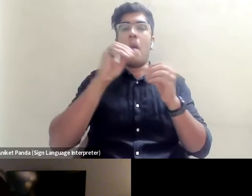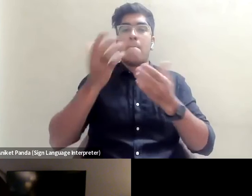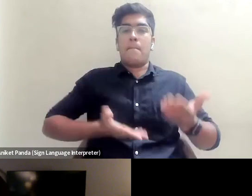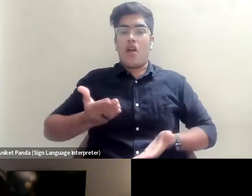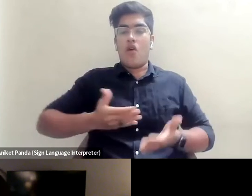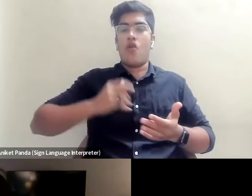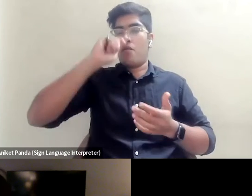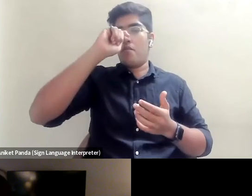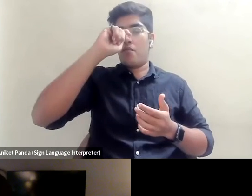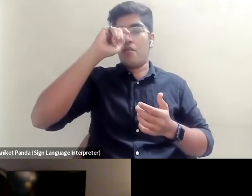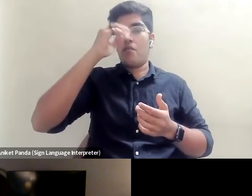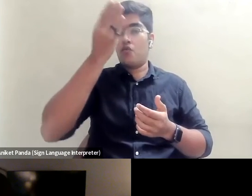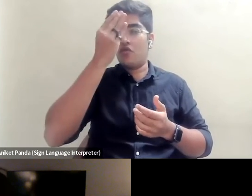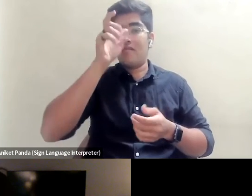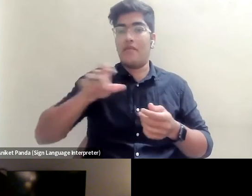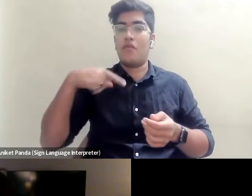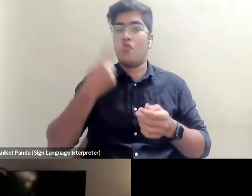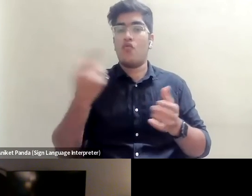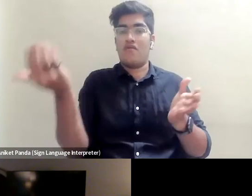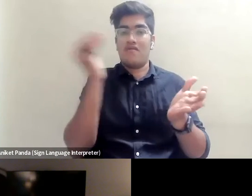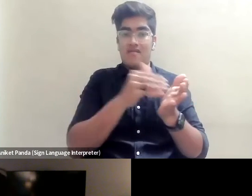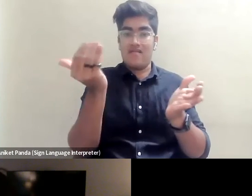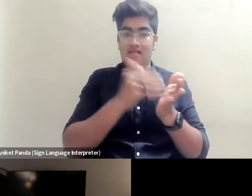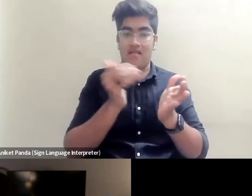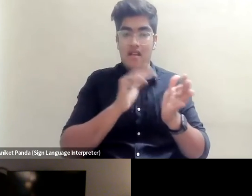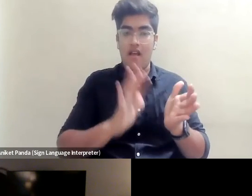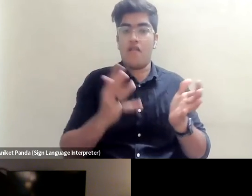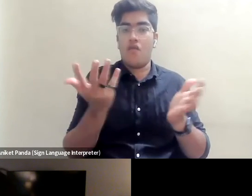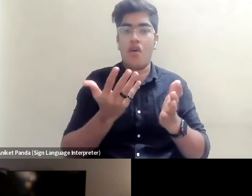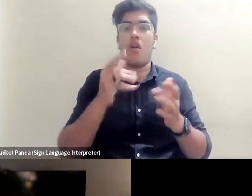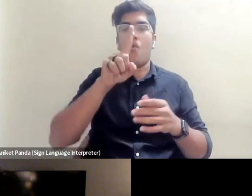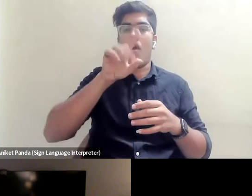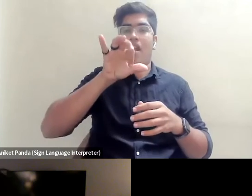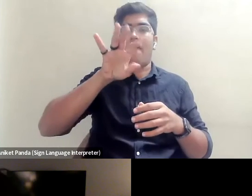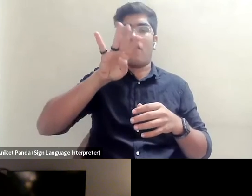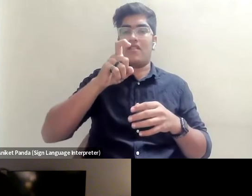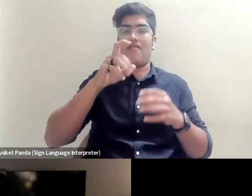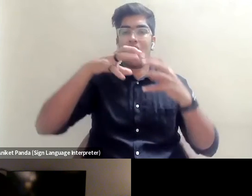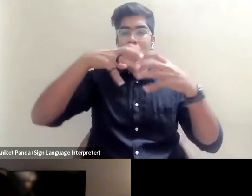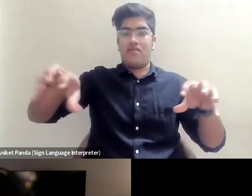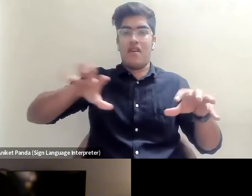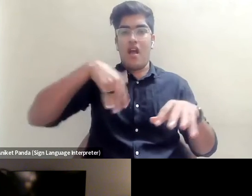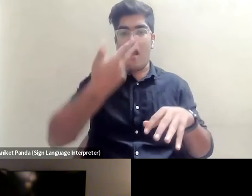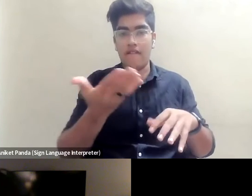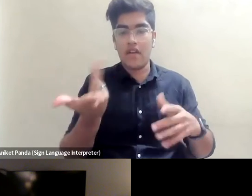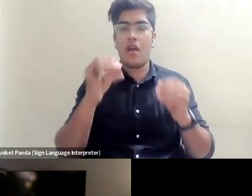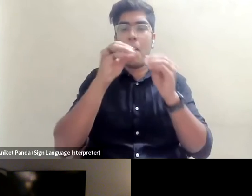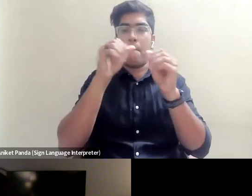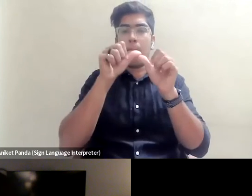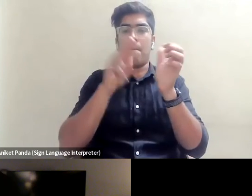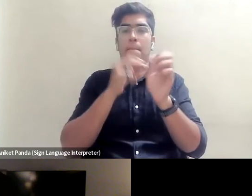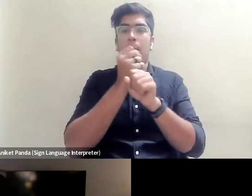British and have been continuing because of seismic events like the partition and the Bangladesh war over and over